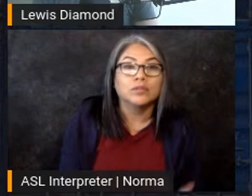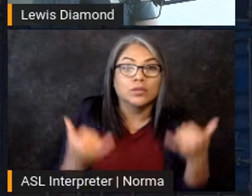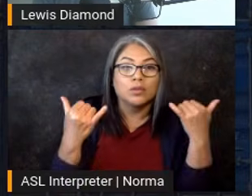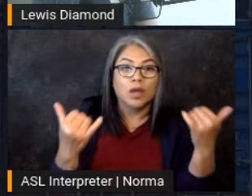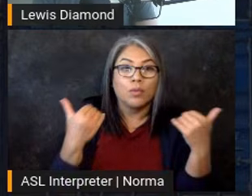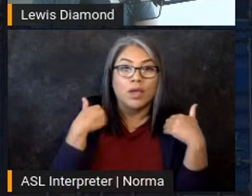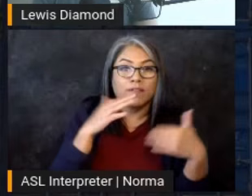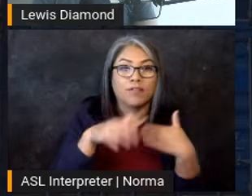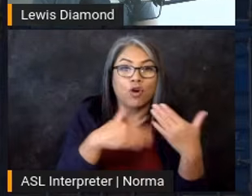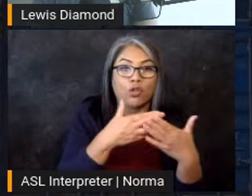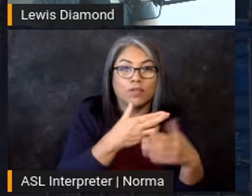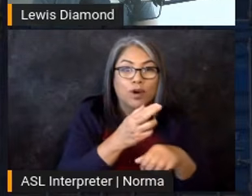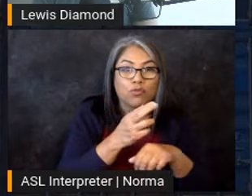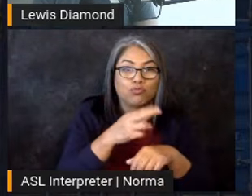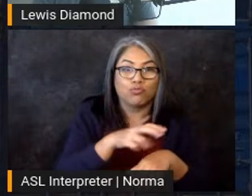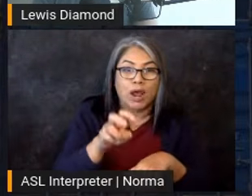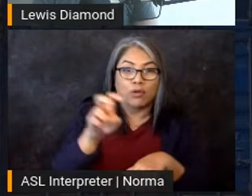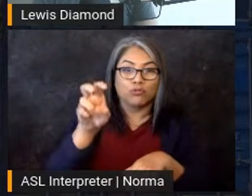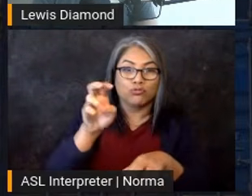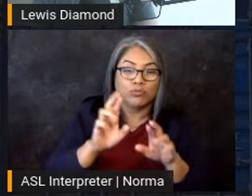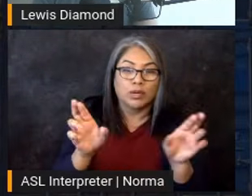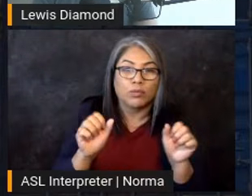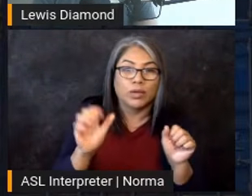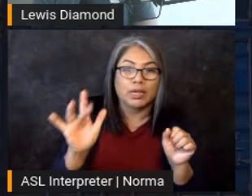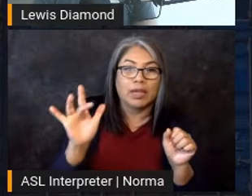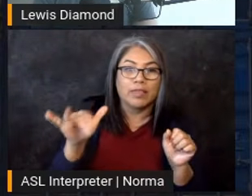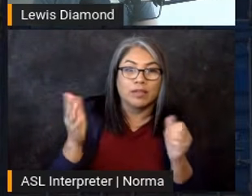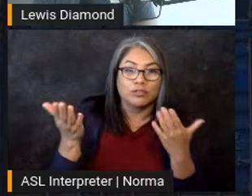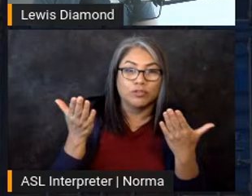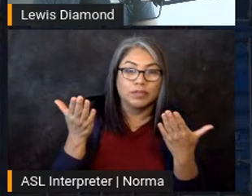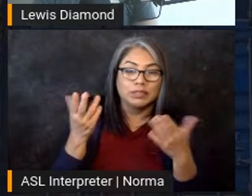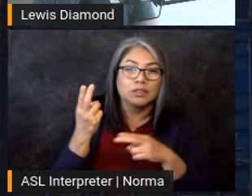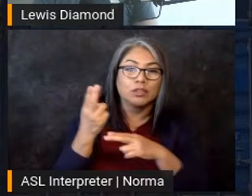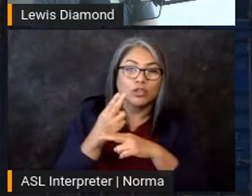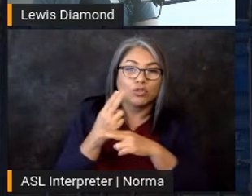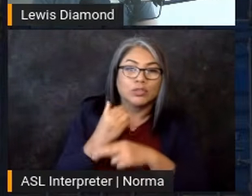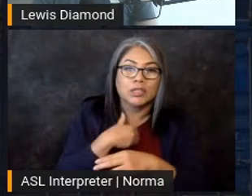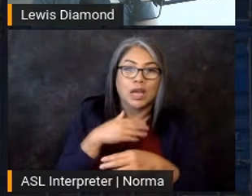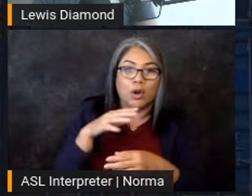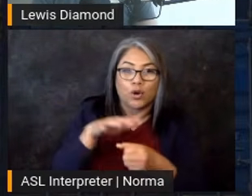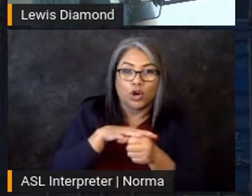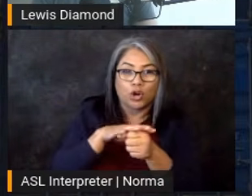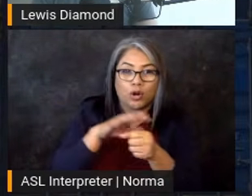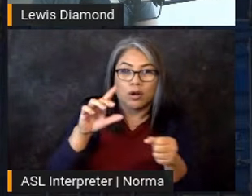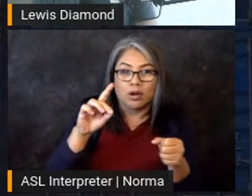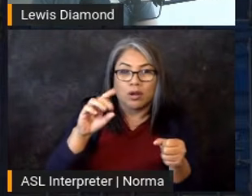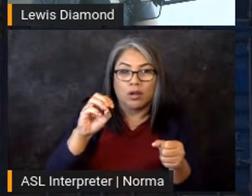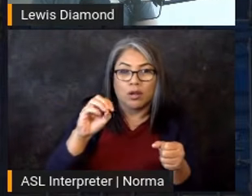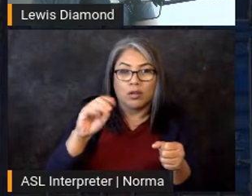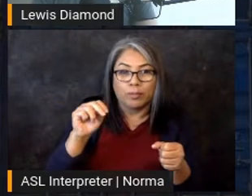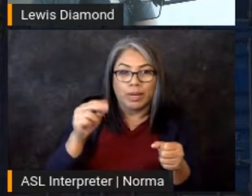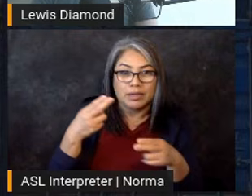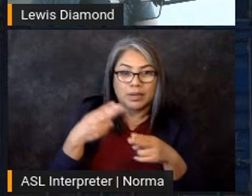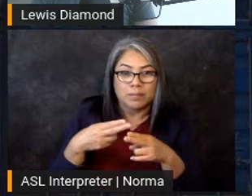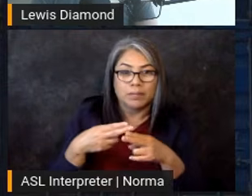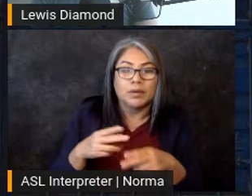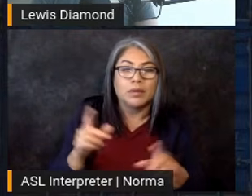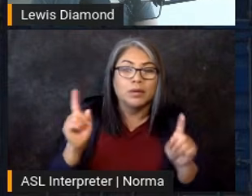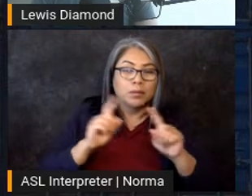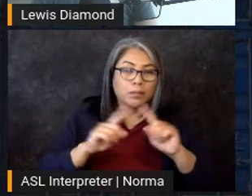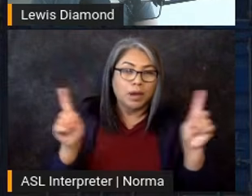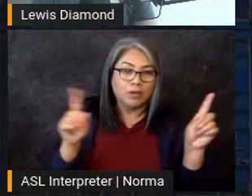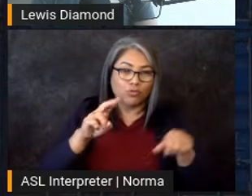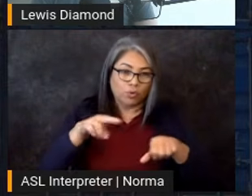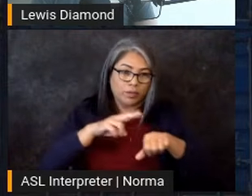ready, we can actually hit that service using our domain name. Nice. But normally you